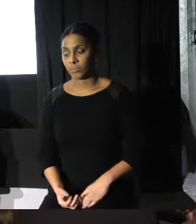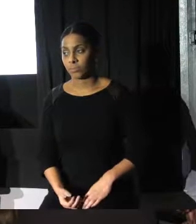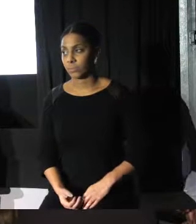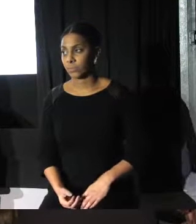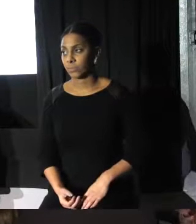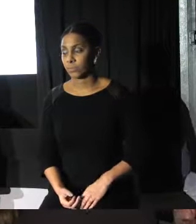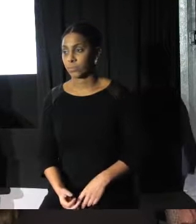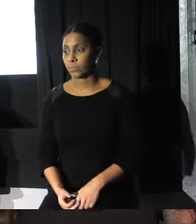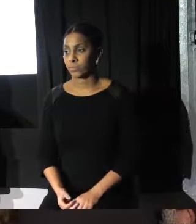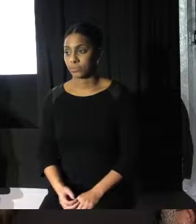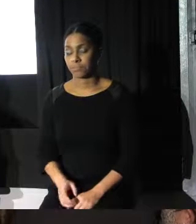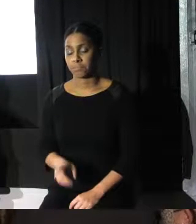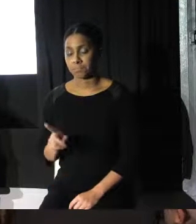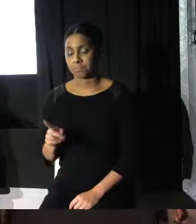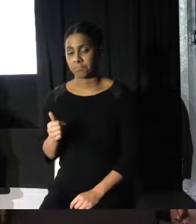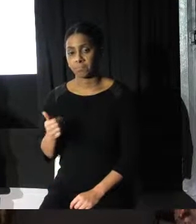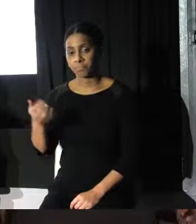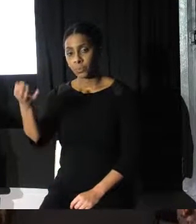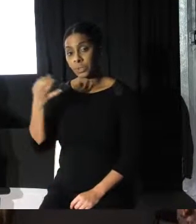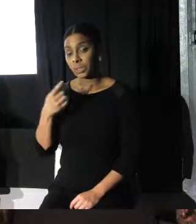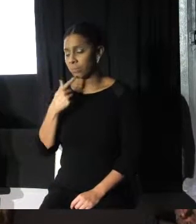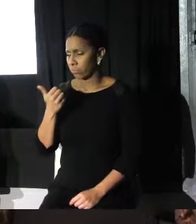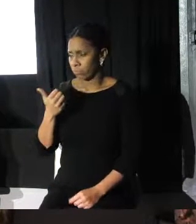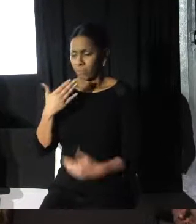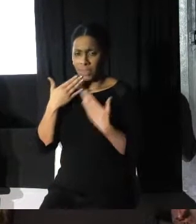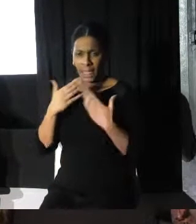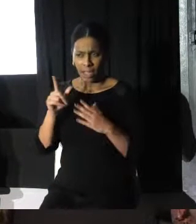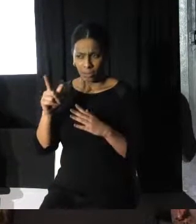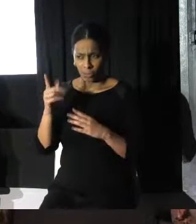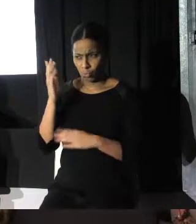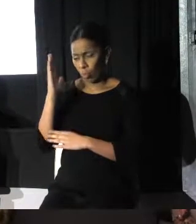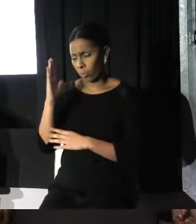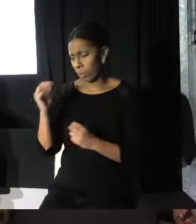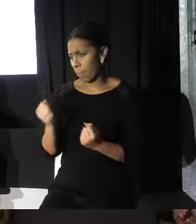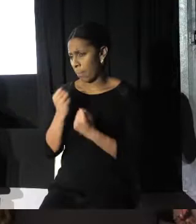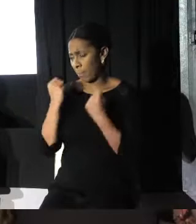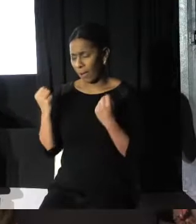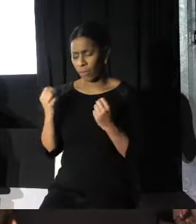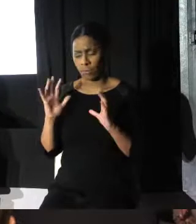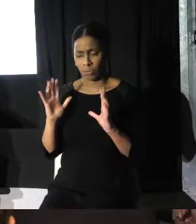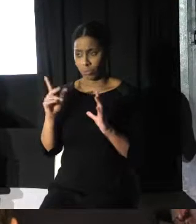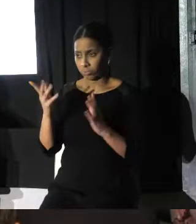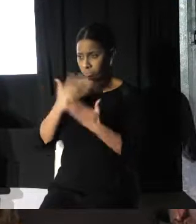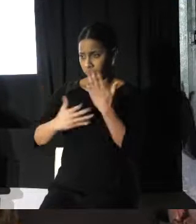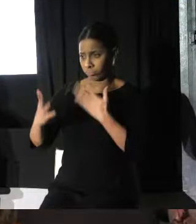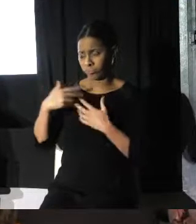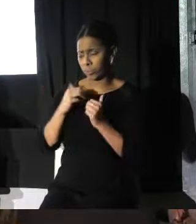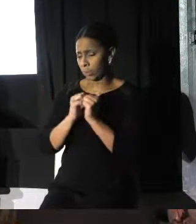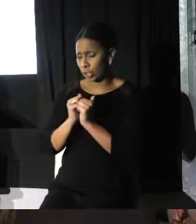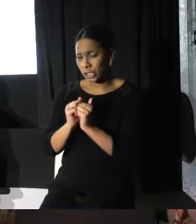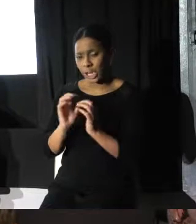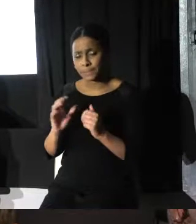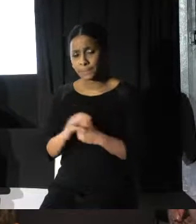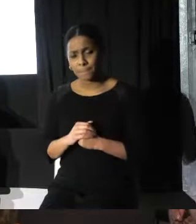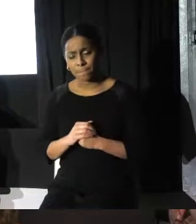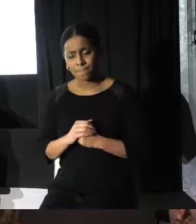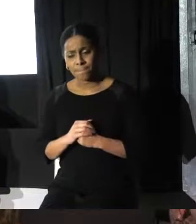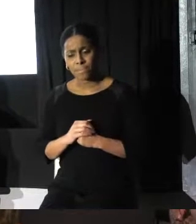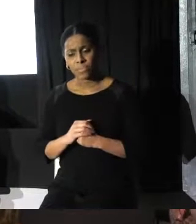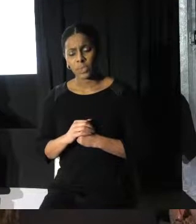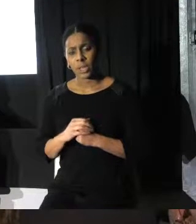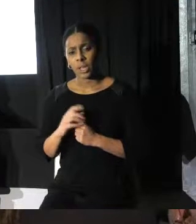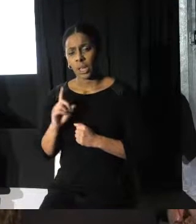Thanks for a very powerful talk, and I appreciate very much what you were saying. I just want to express two